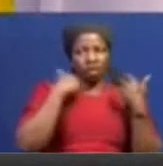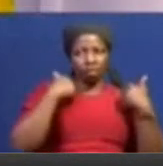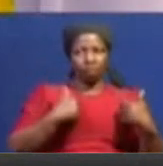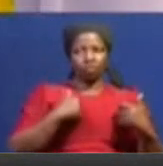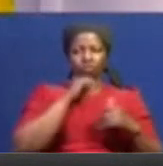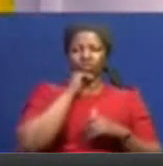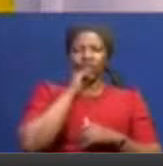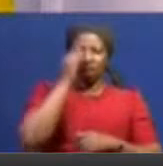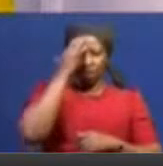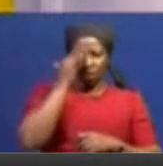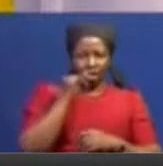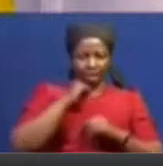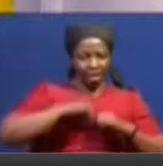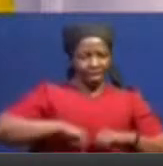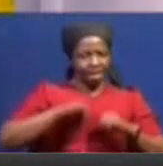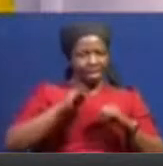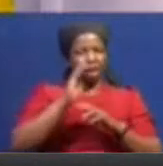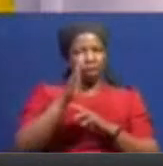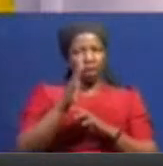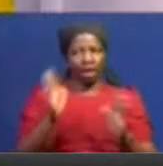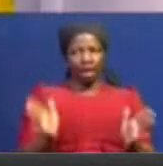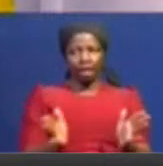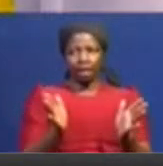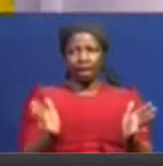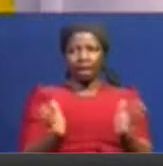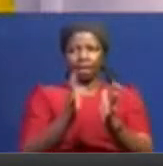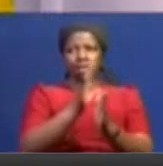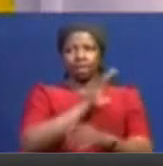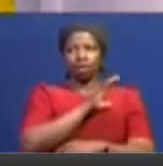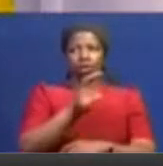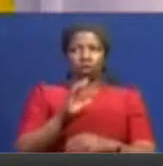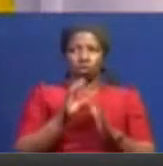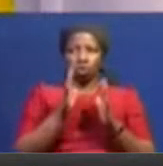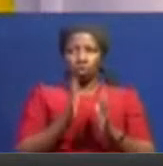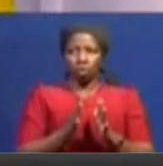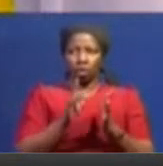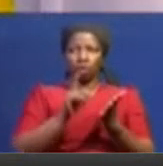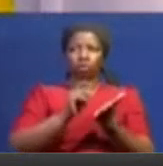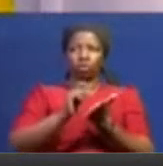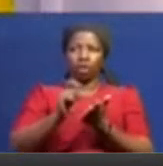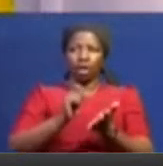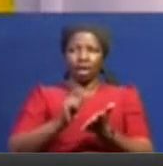encouraging part of the commissioners to write